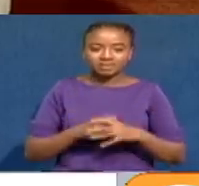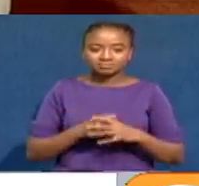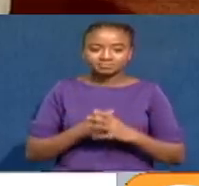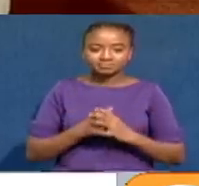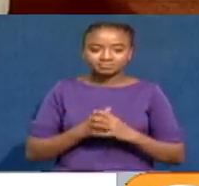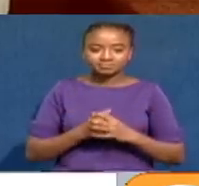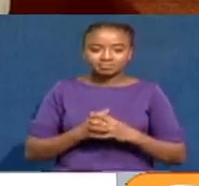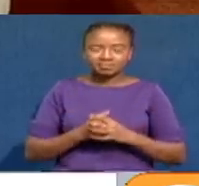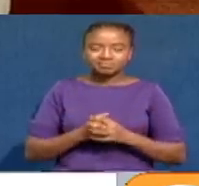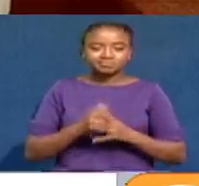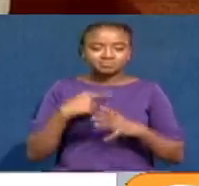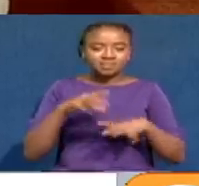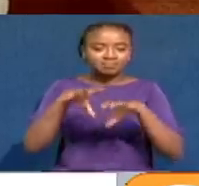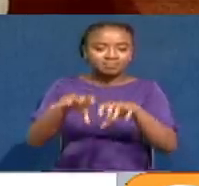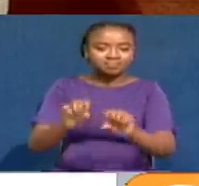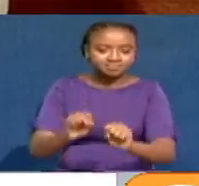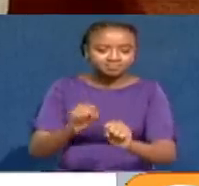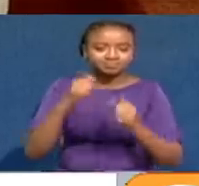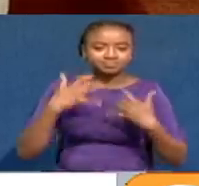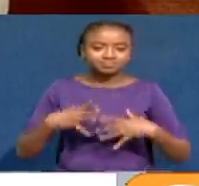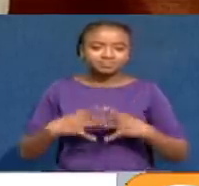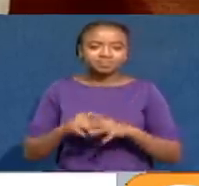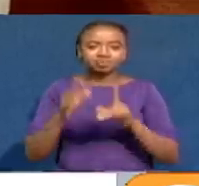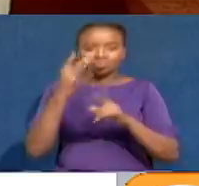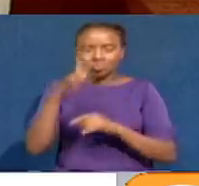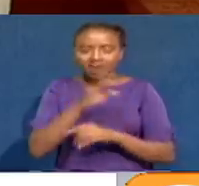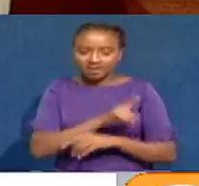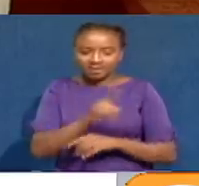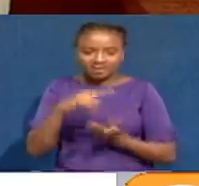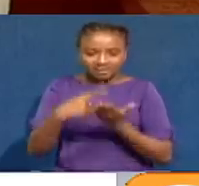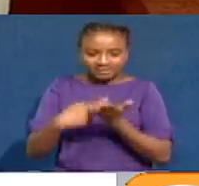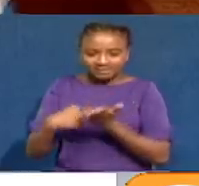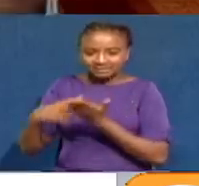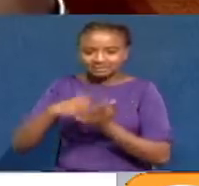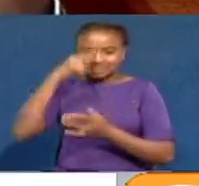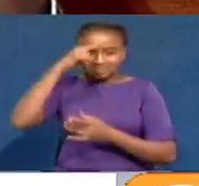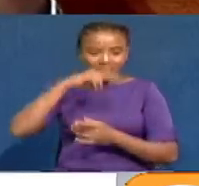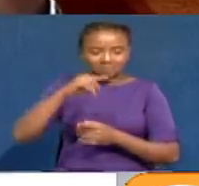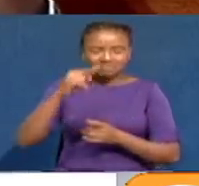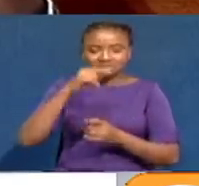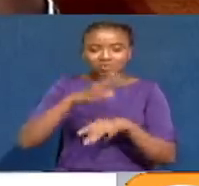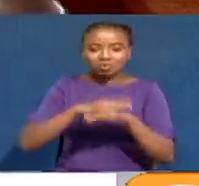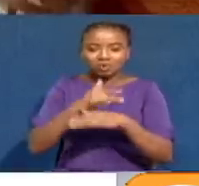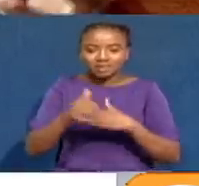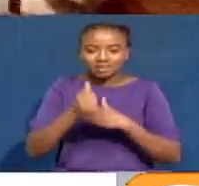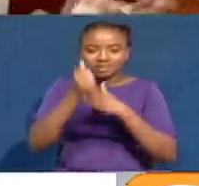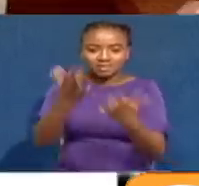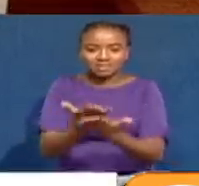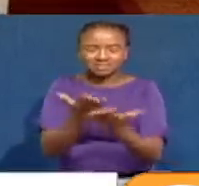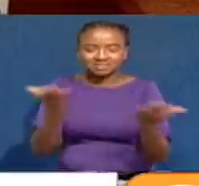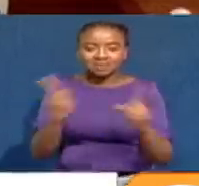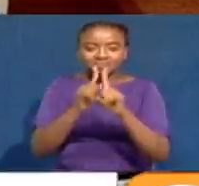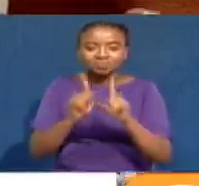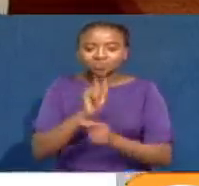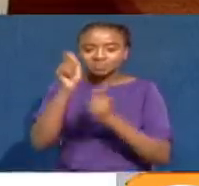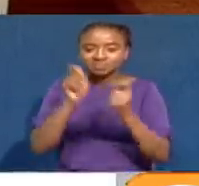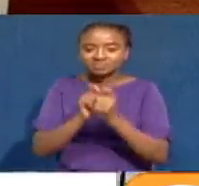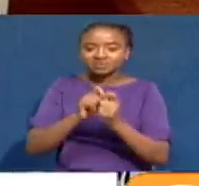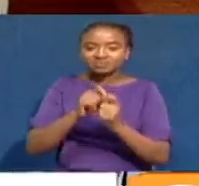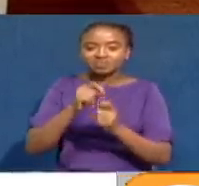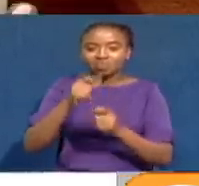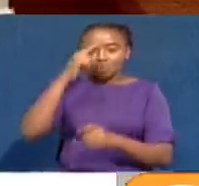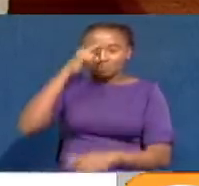our population because of the conscious, deliberate policies of the leadership there, and especially on a policy called China